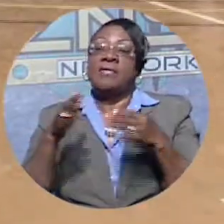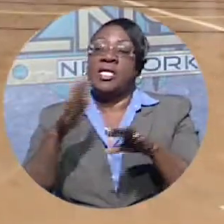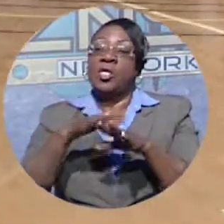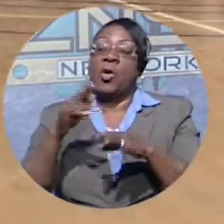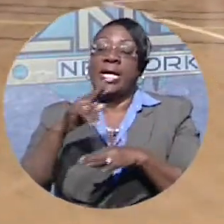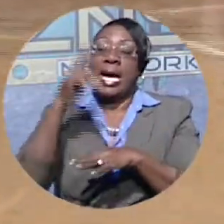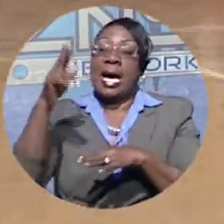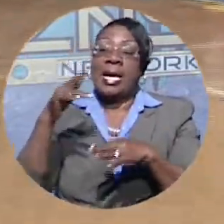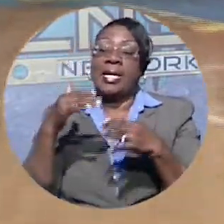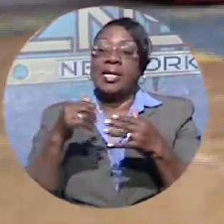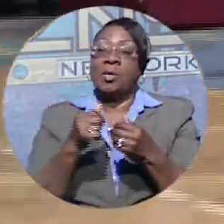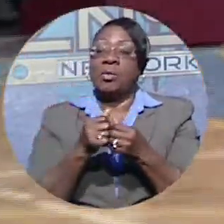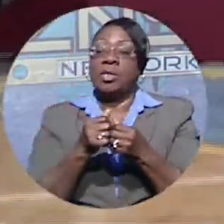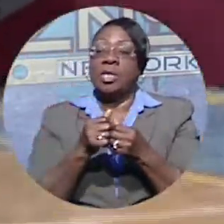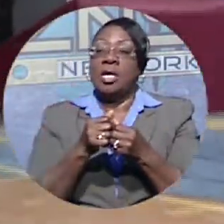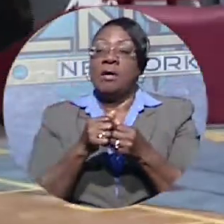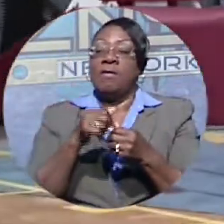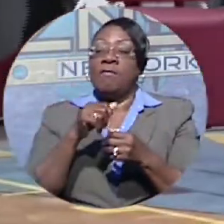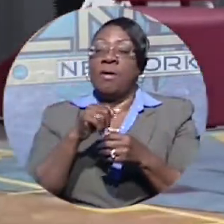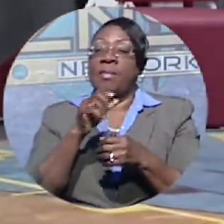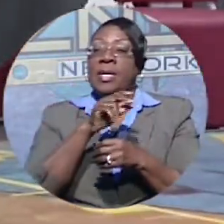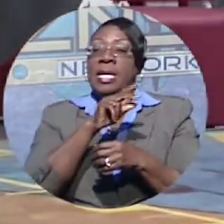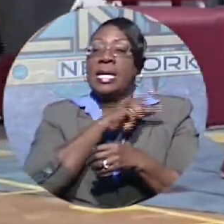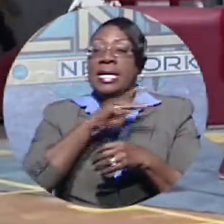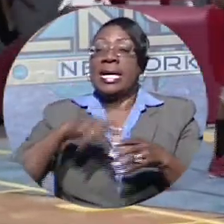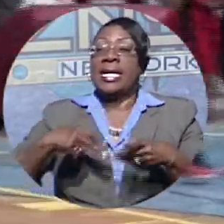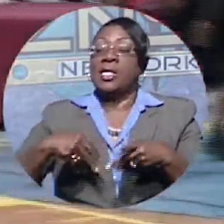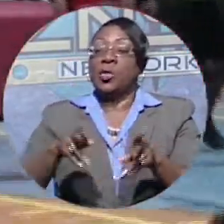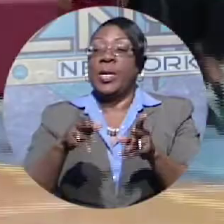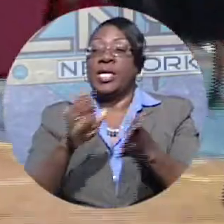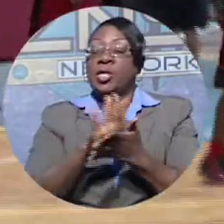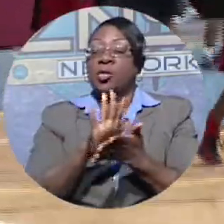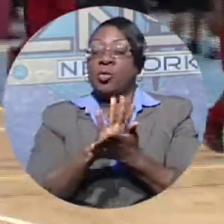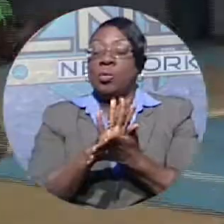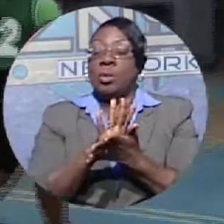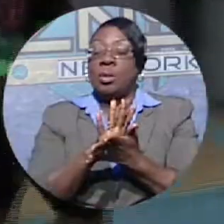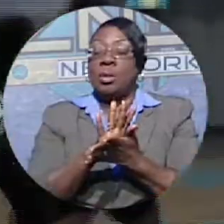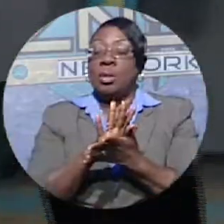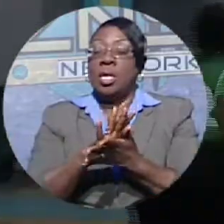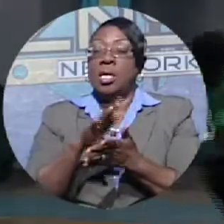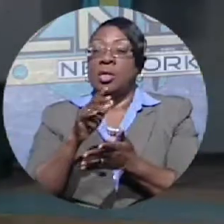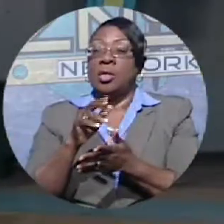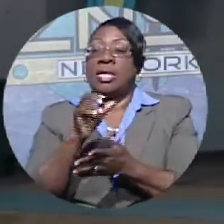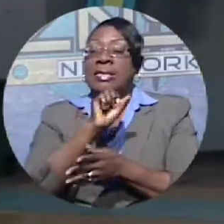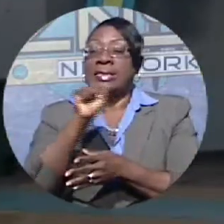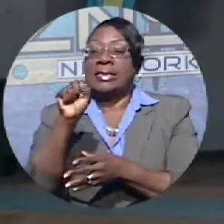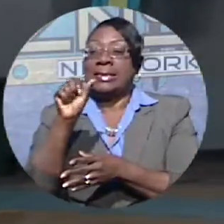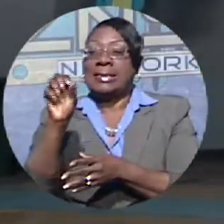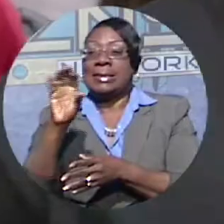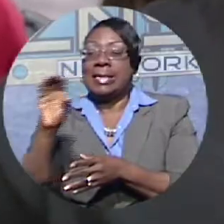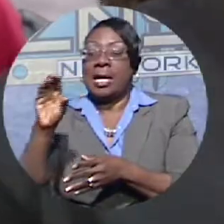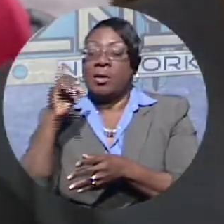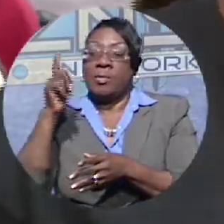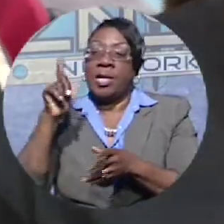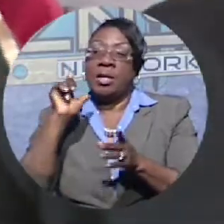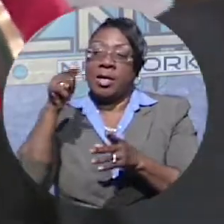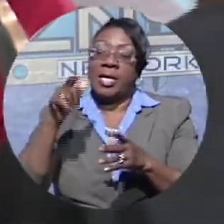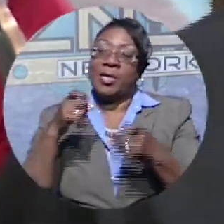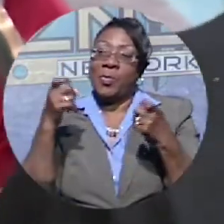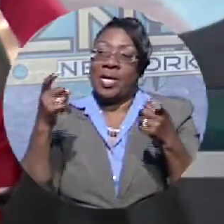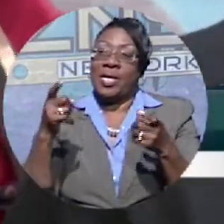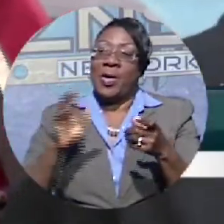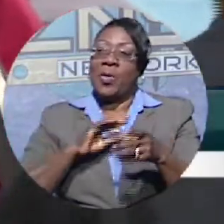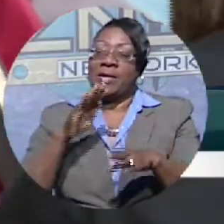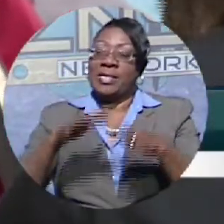taking Game 1 from Kingsway 35-21, and come Game 2, the Big Red Machine will be looking for the sweep. We need to step up